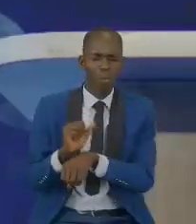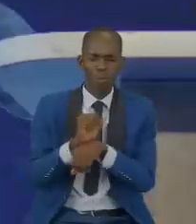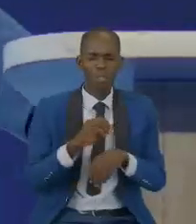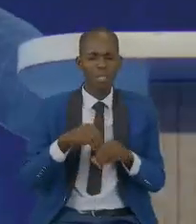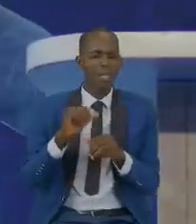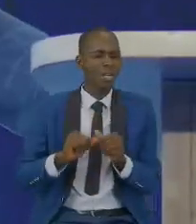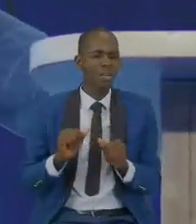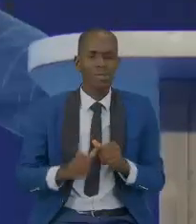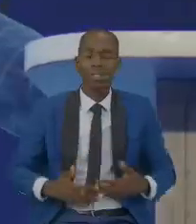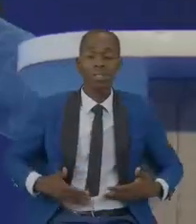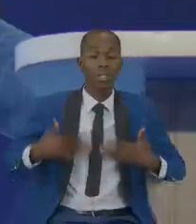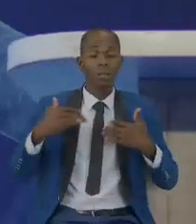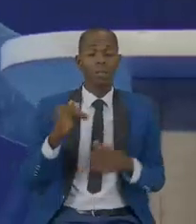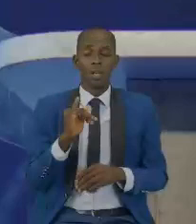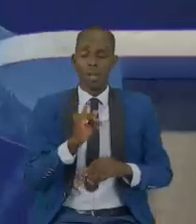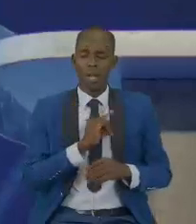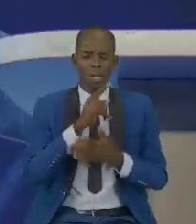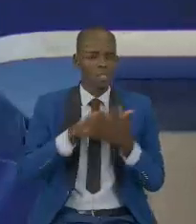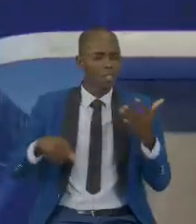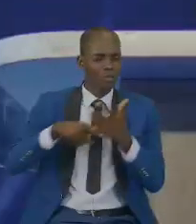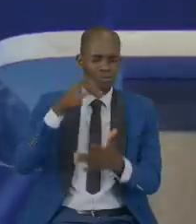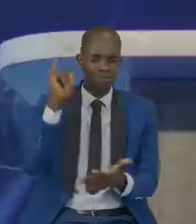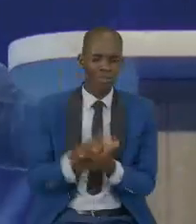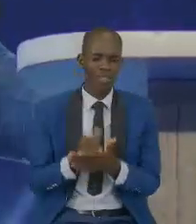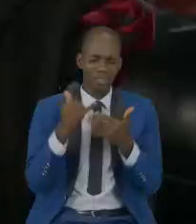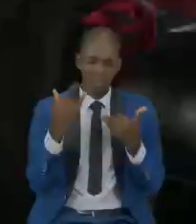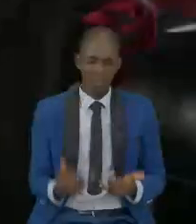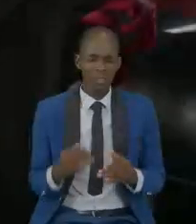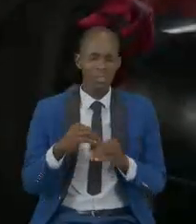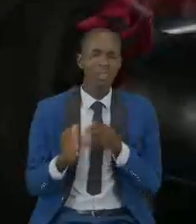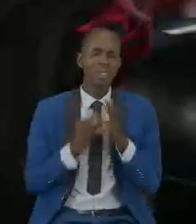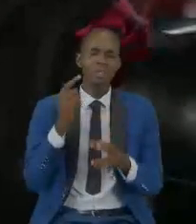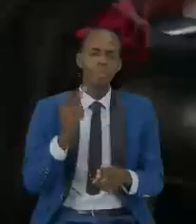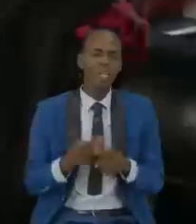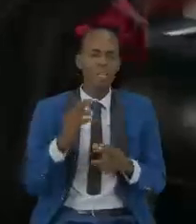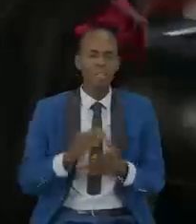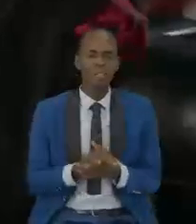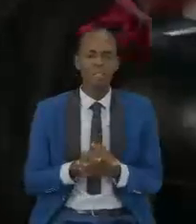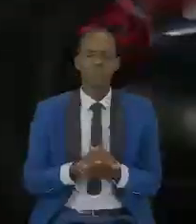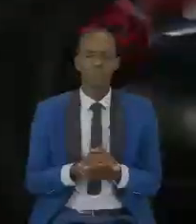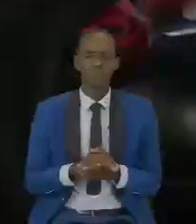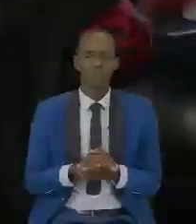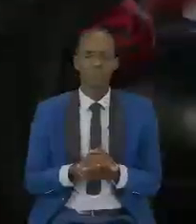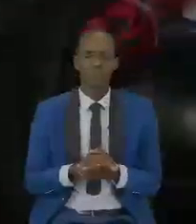life, I cancel that now in Jesus' name. Amen.